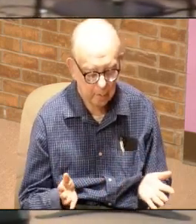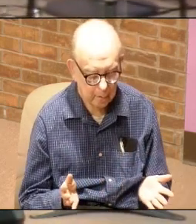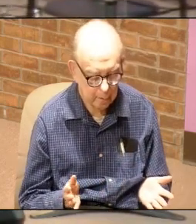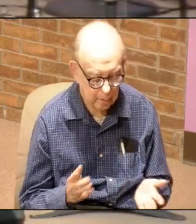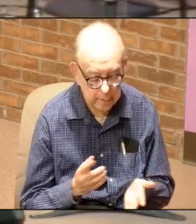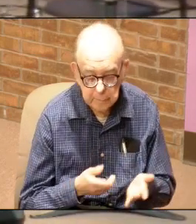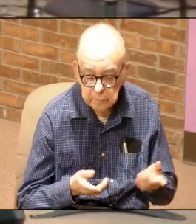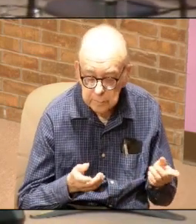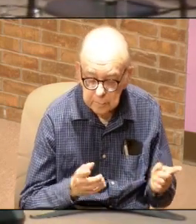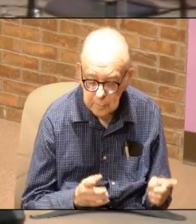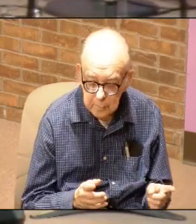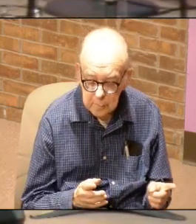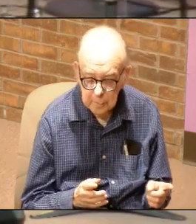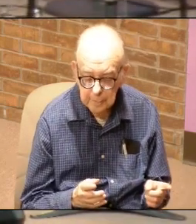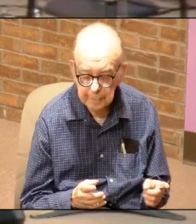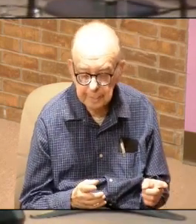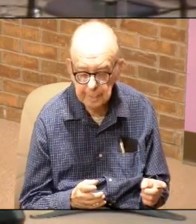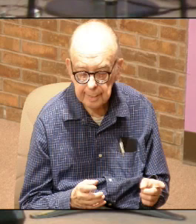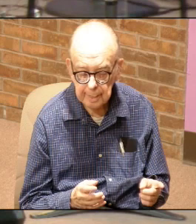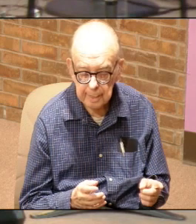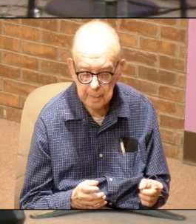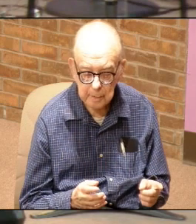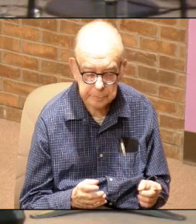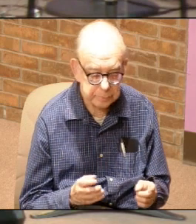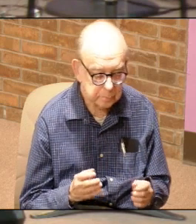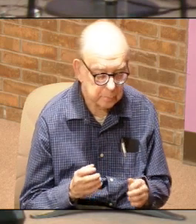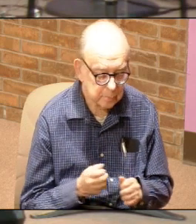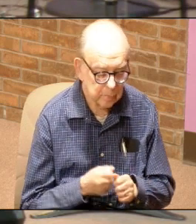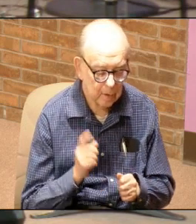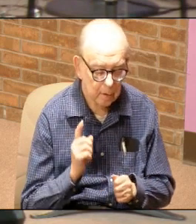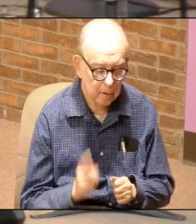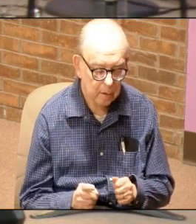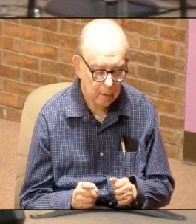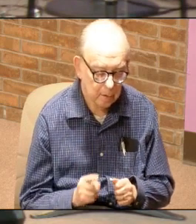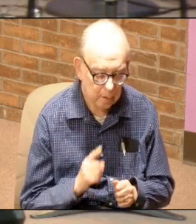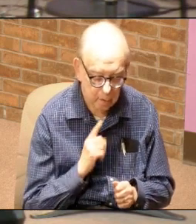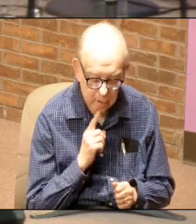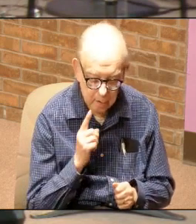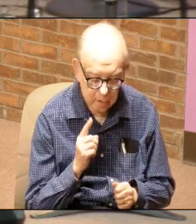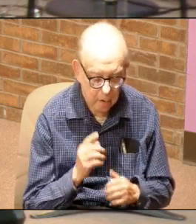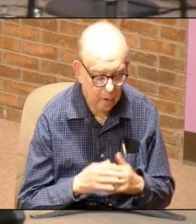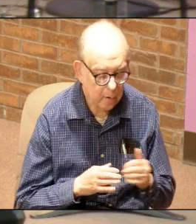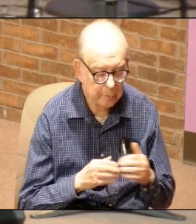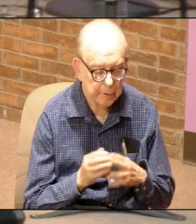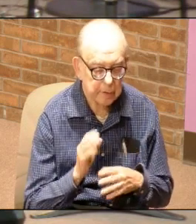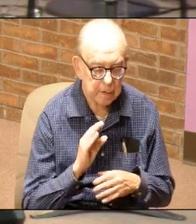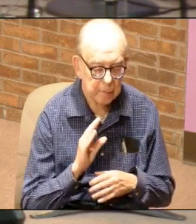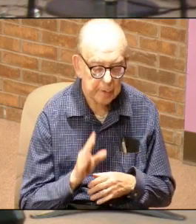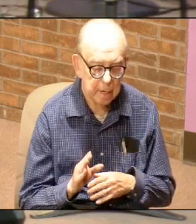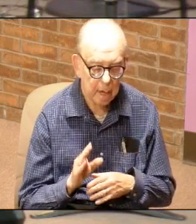so what happens is this. Every one of us are a building block